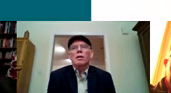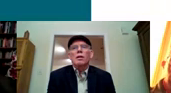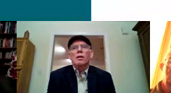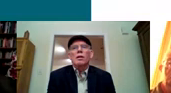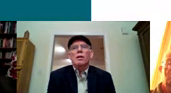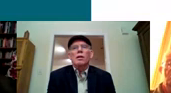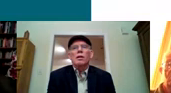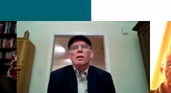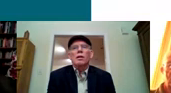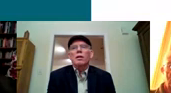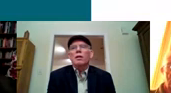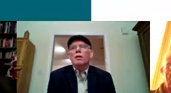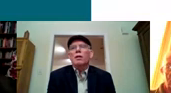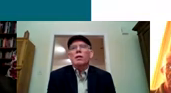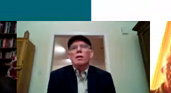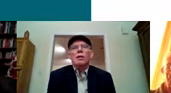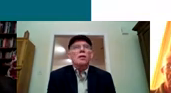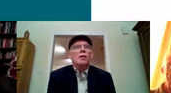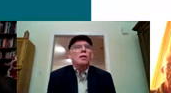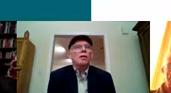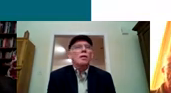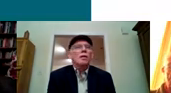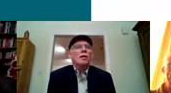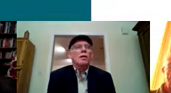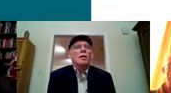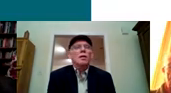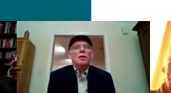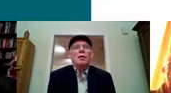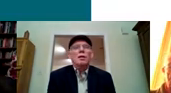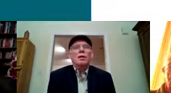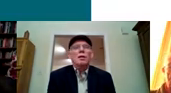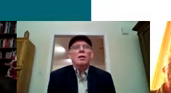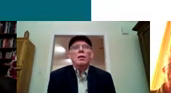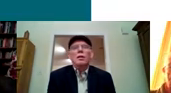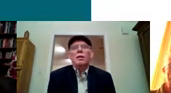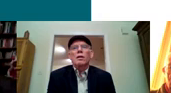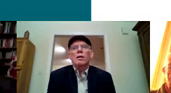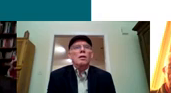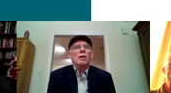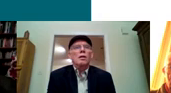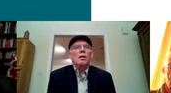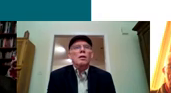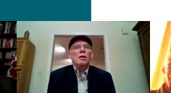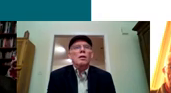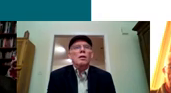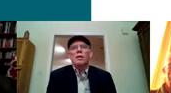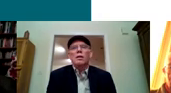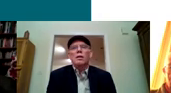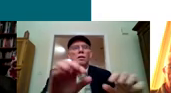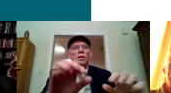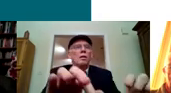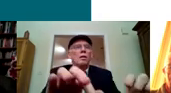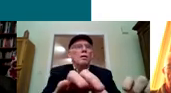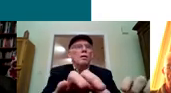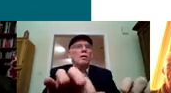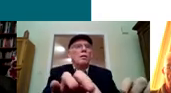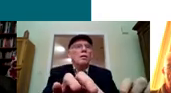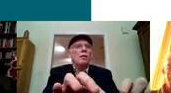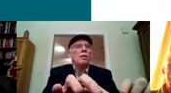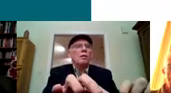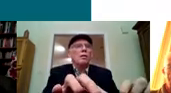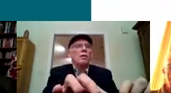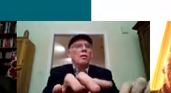this point. These are applications that made it through an initial screening just to know that they were eligible. And now we'll be